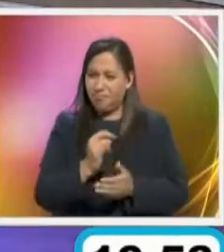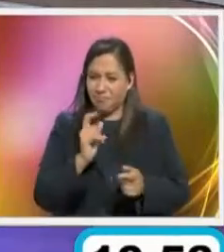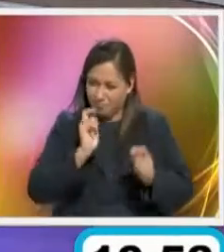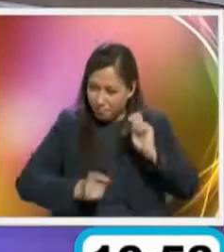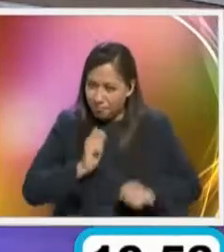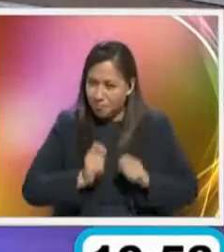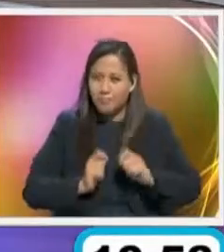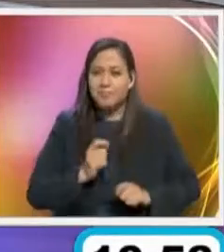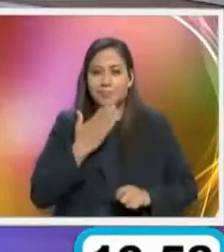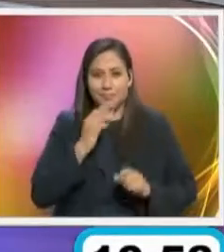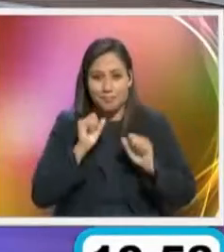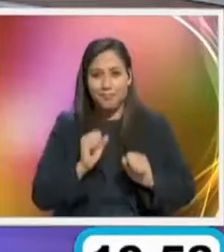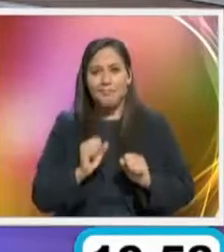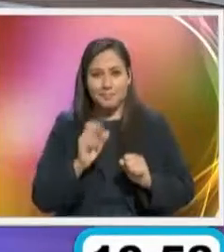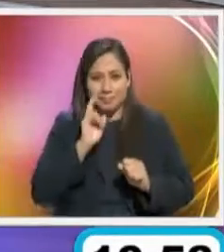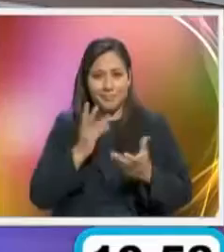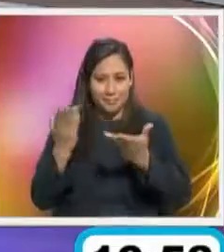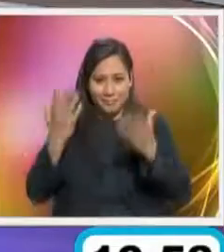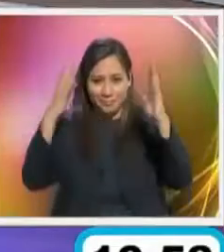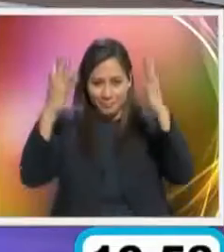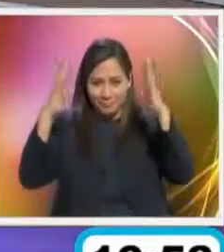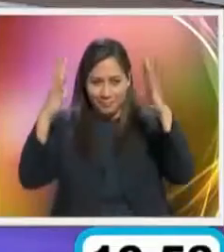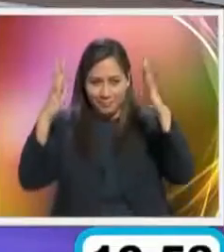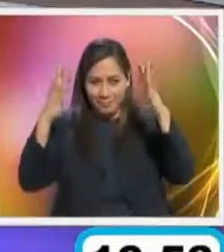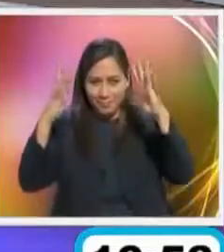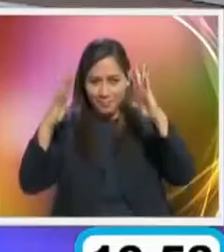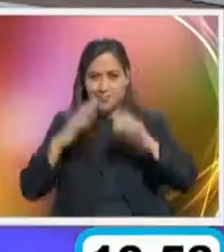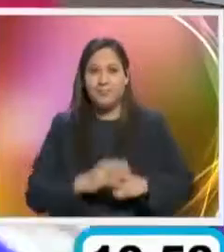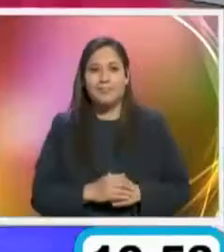que suene y suene fuerte. ¿Vamos? Vamos.